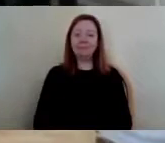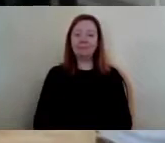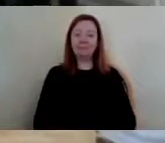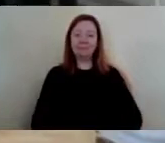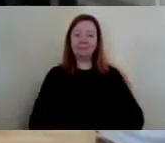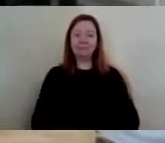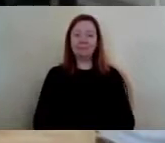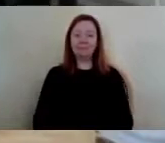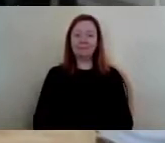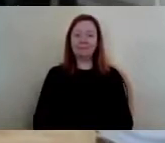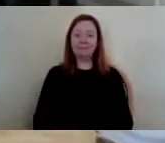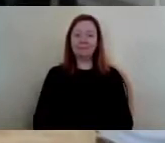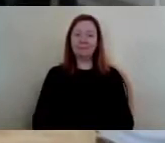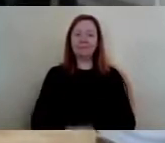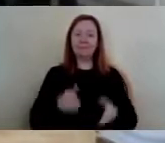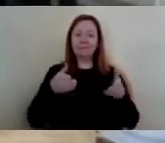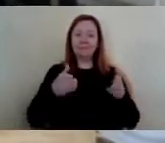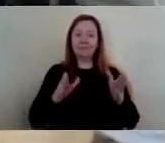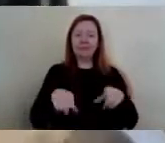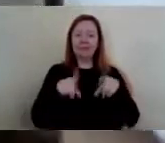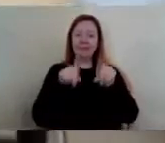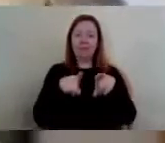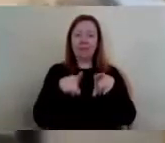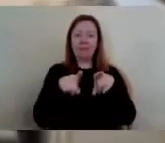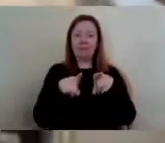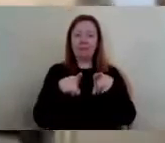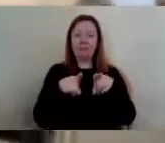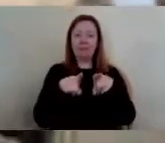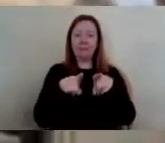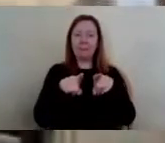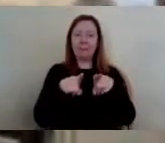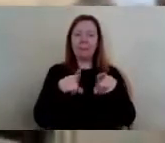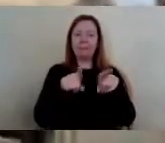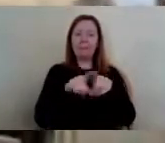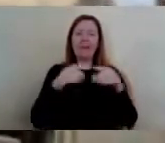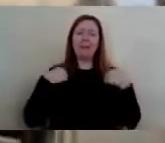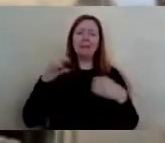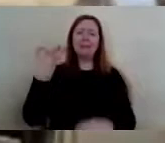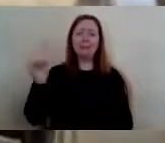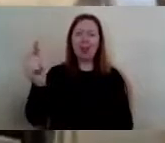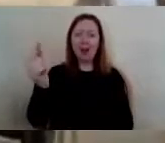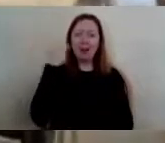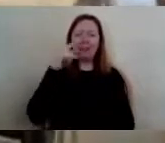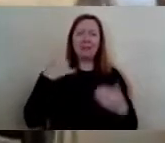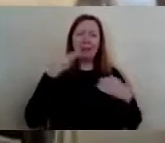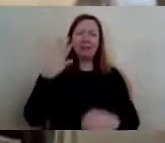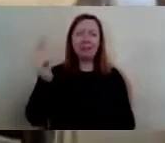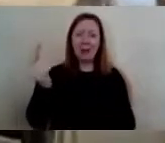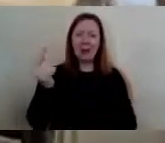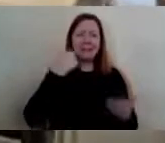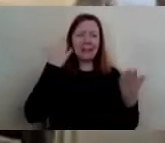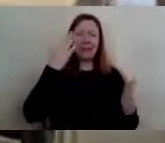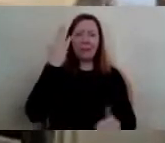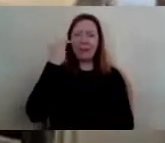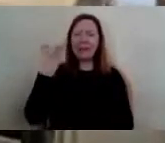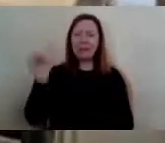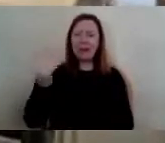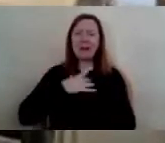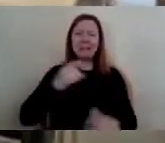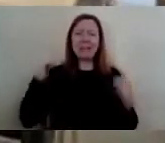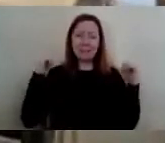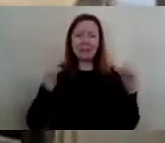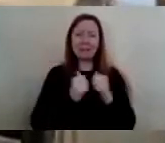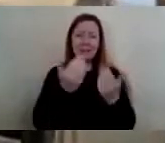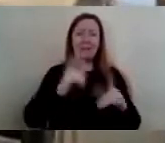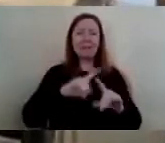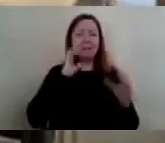are back. I'm going to put my legs straight out. I also have a dog here. If anybody has your dogs, I don't know why dogs like to exercise with you, but they definitely